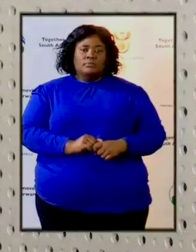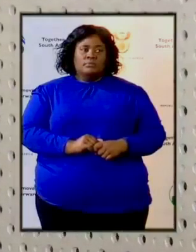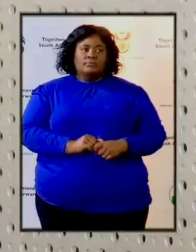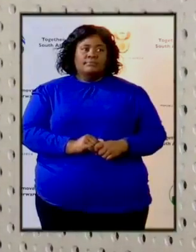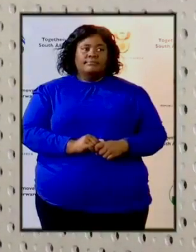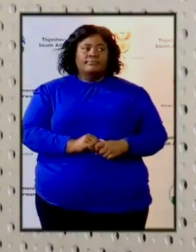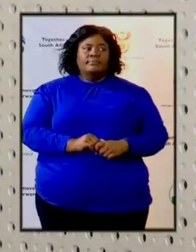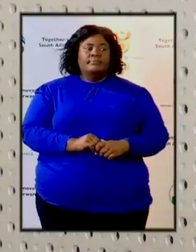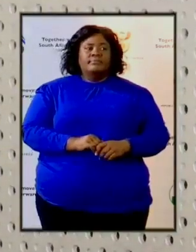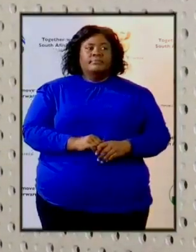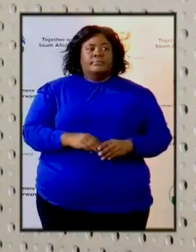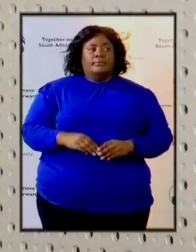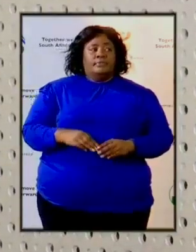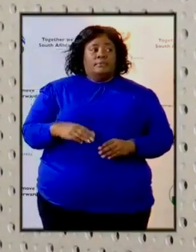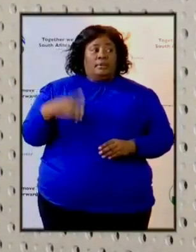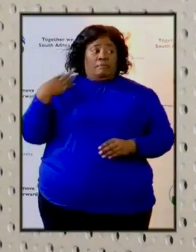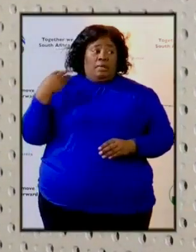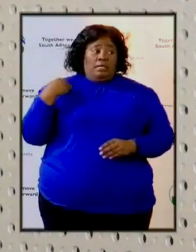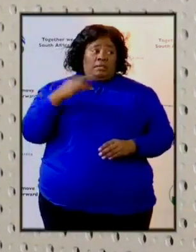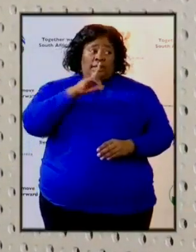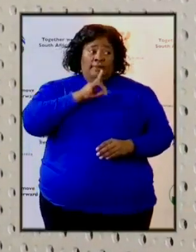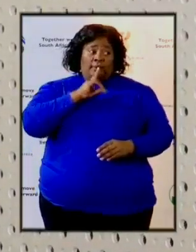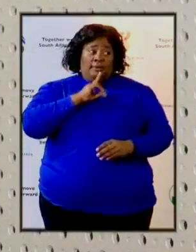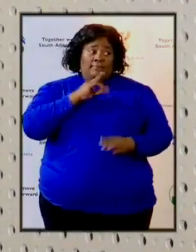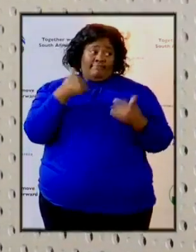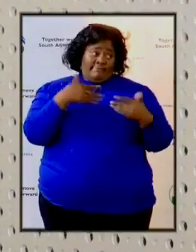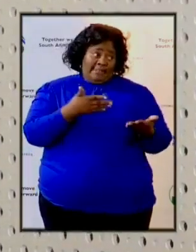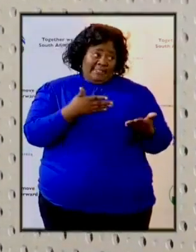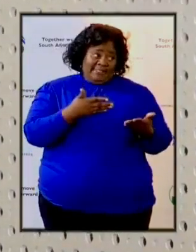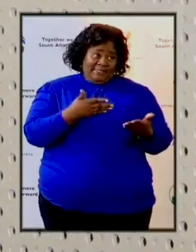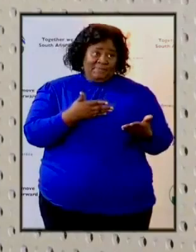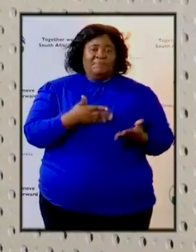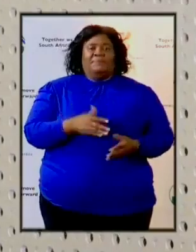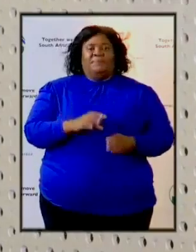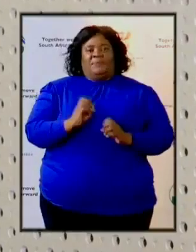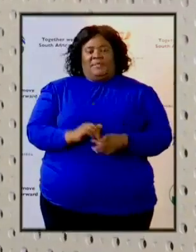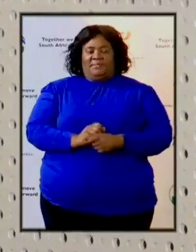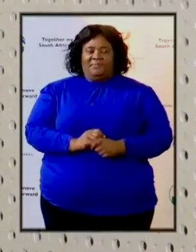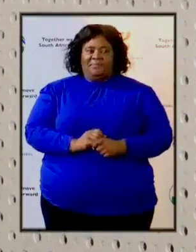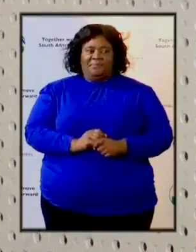Minister, shall I start with you? Okay. Minister Dlamini-Zuma.